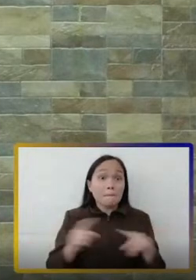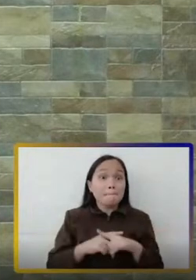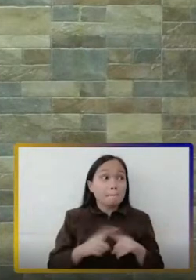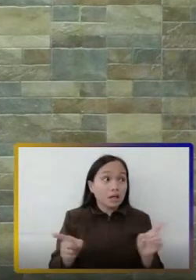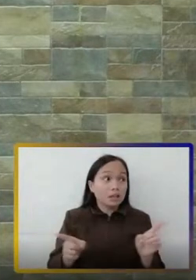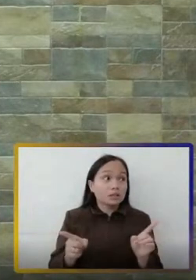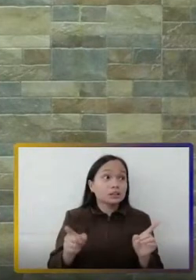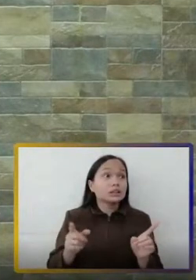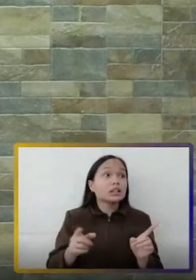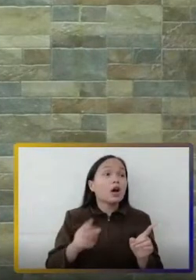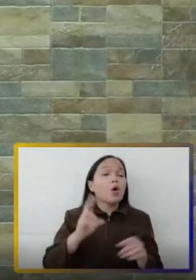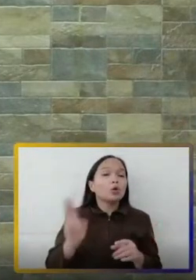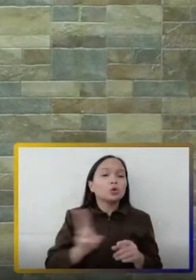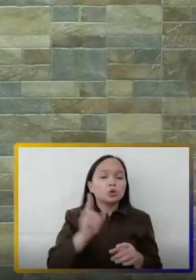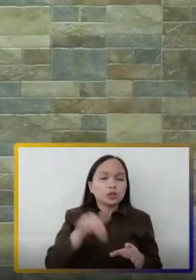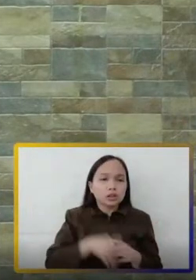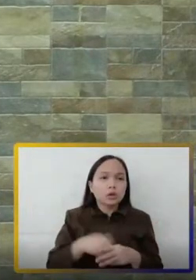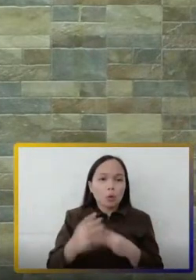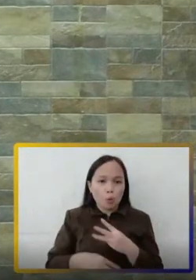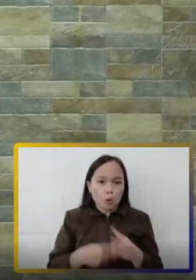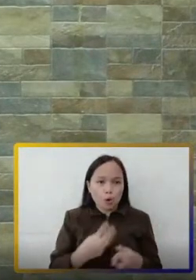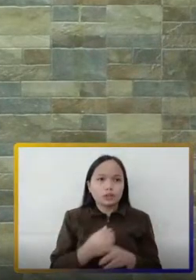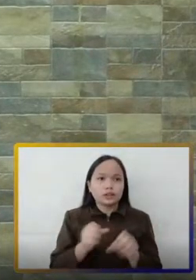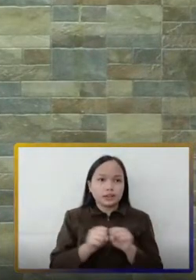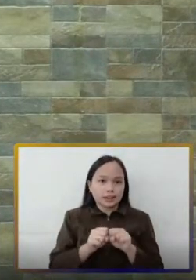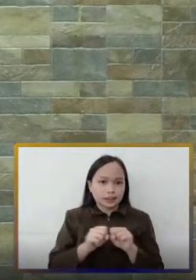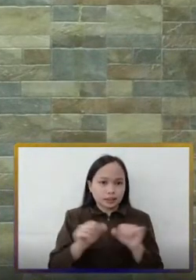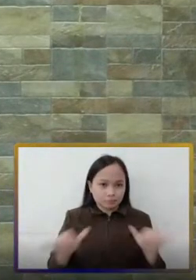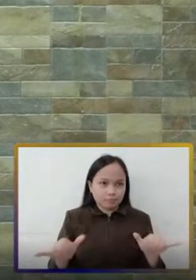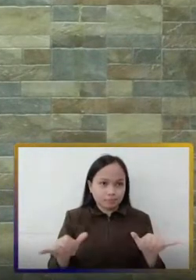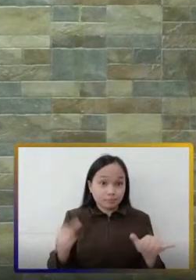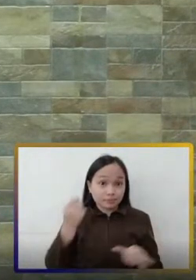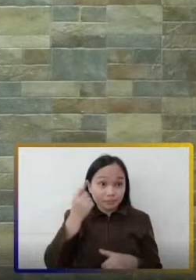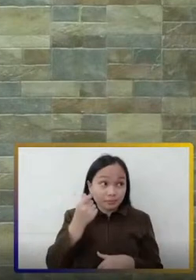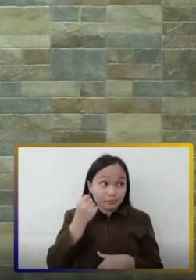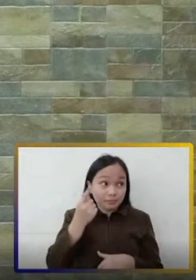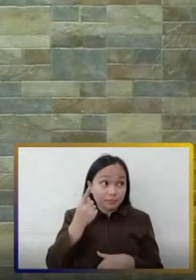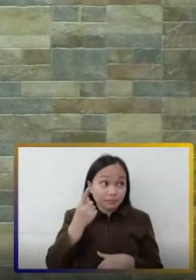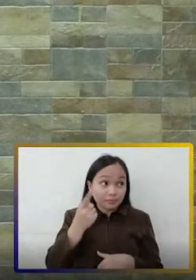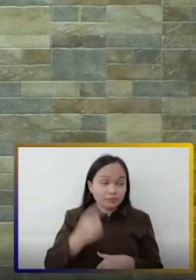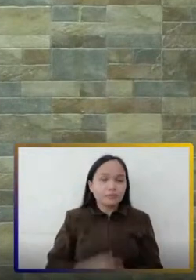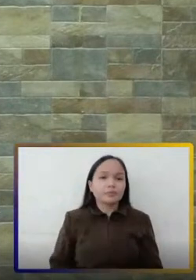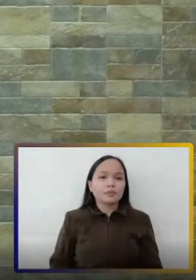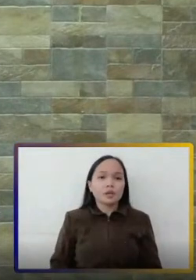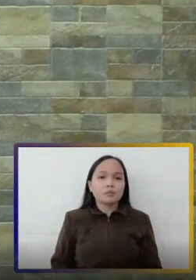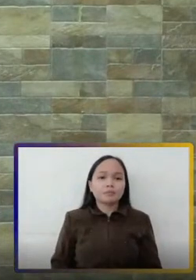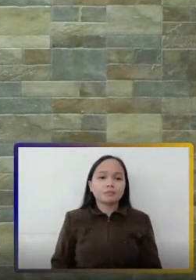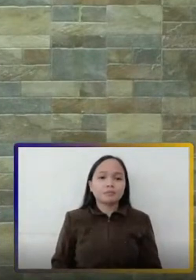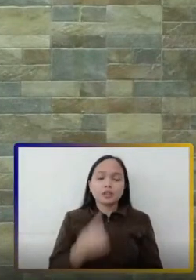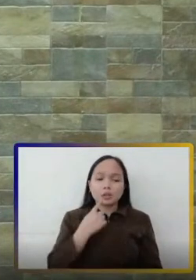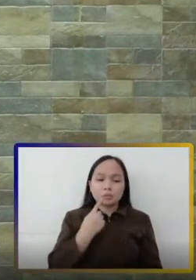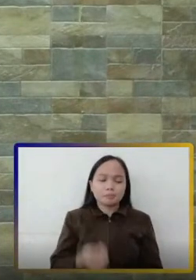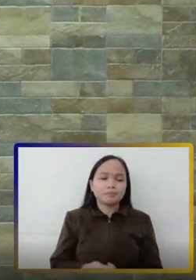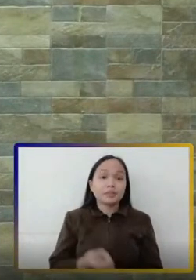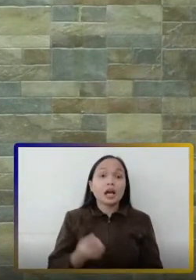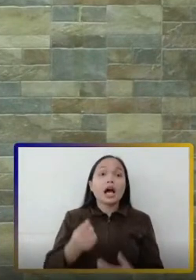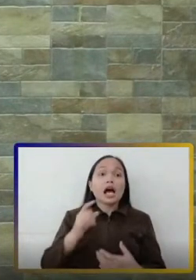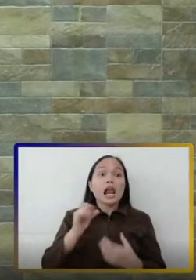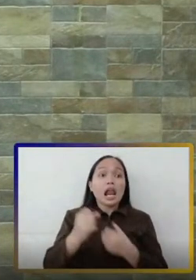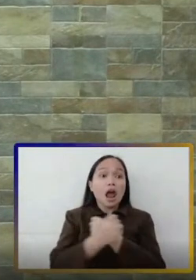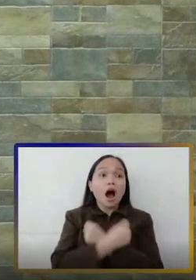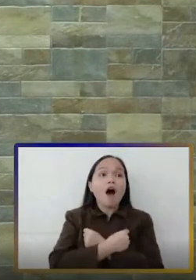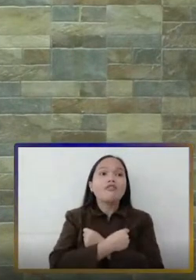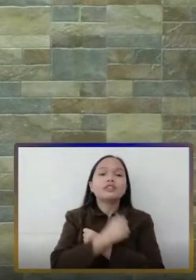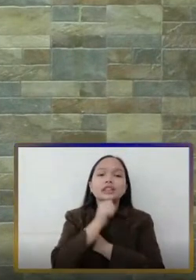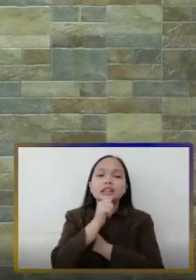ginagamit sa world system. All right? Did you get that? All right? Then John said, love